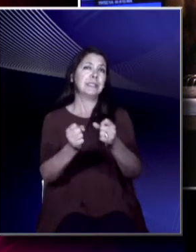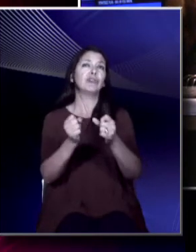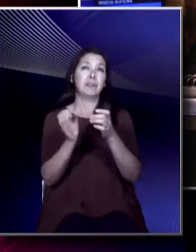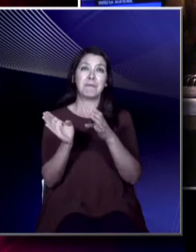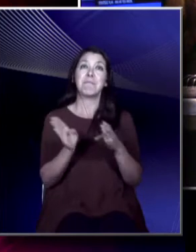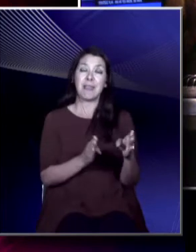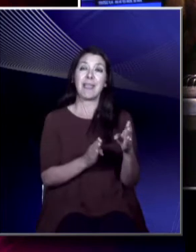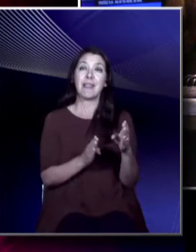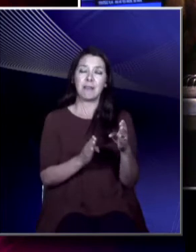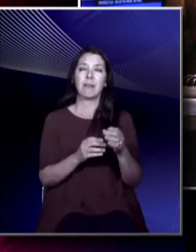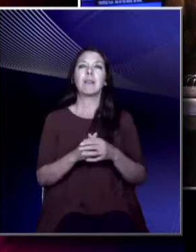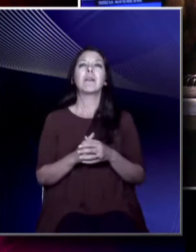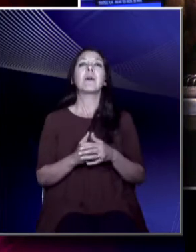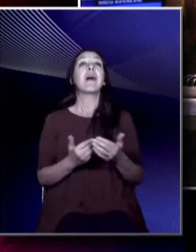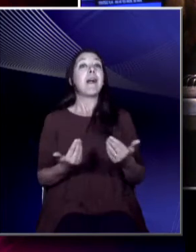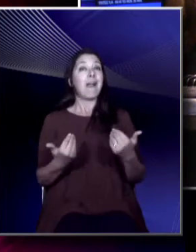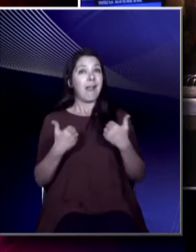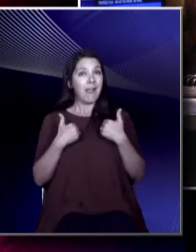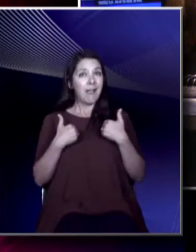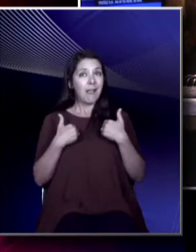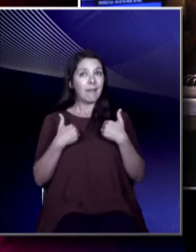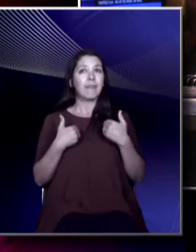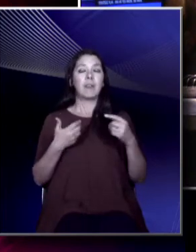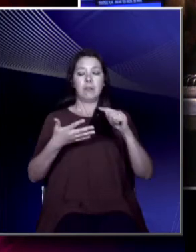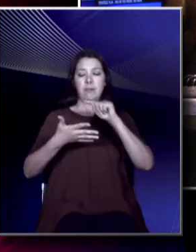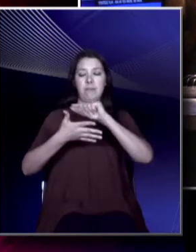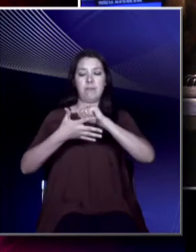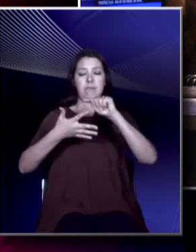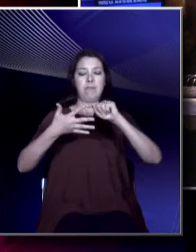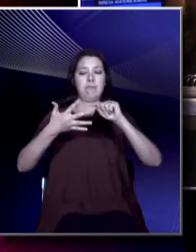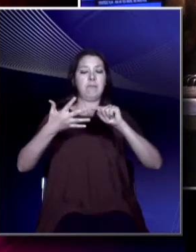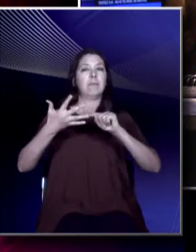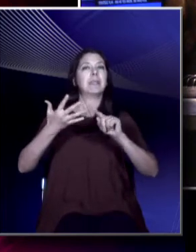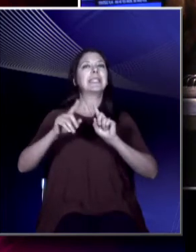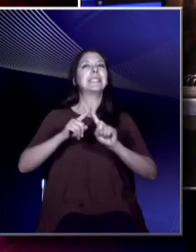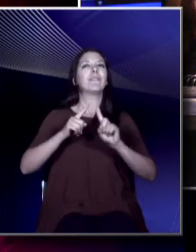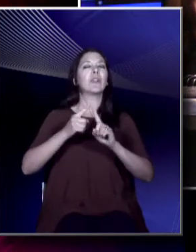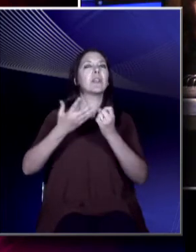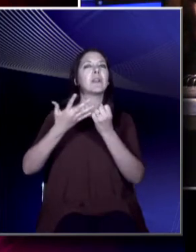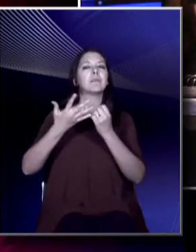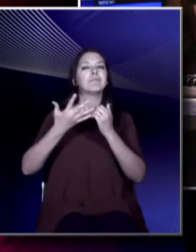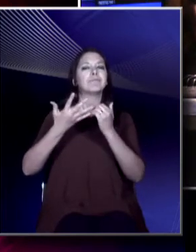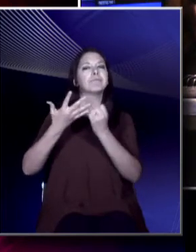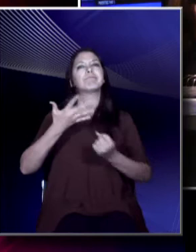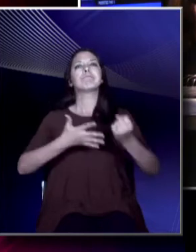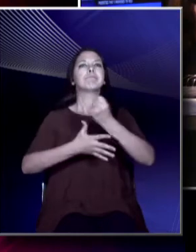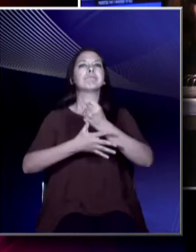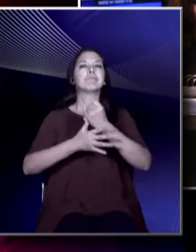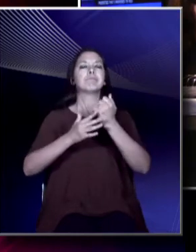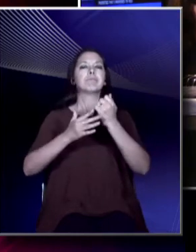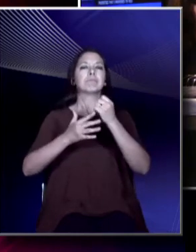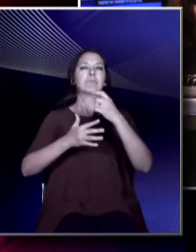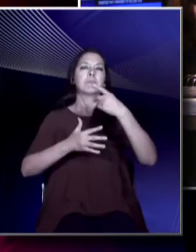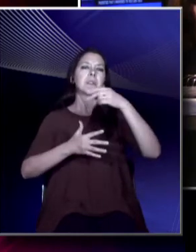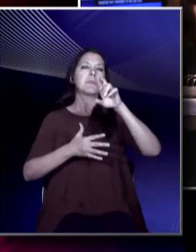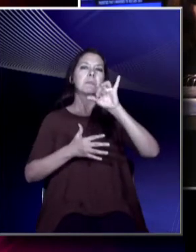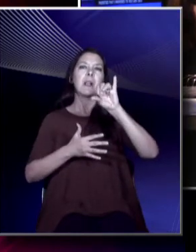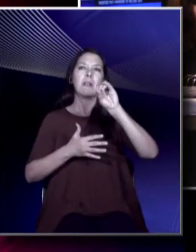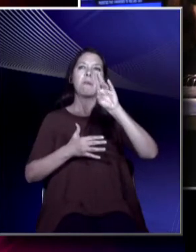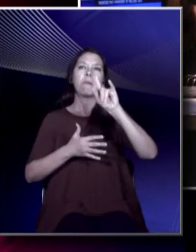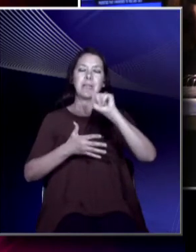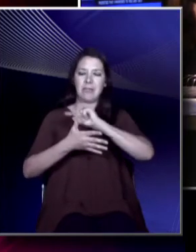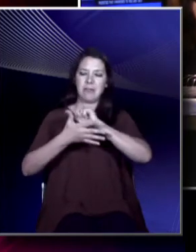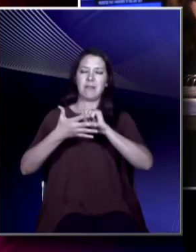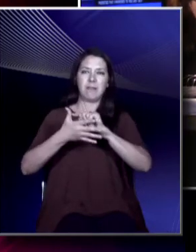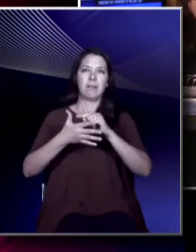have 5 strategic priorities that I proposed to you last July. This